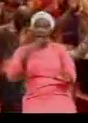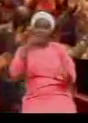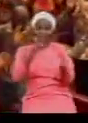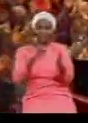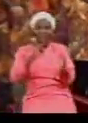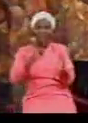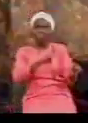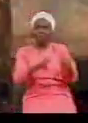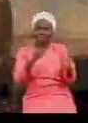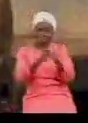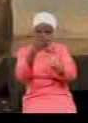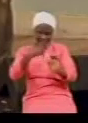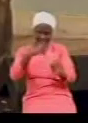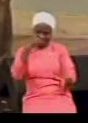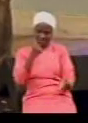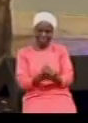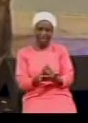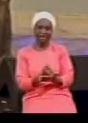is done.